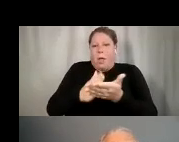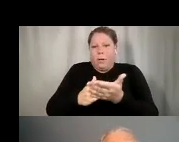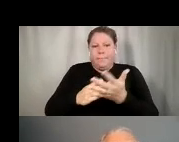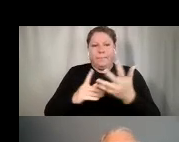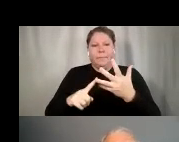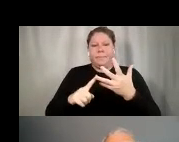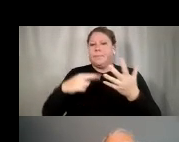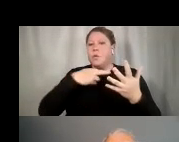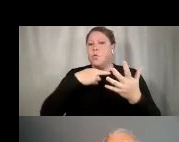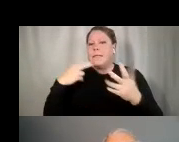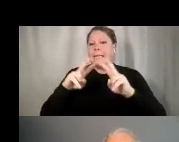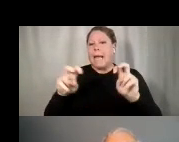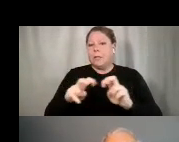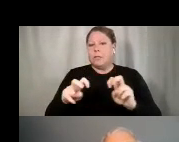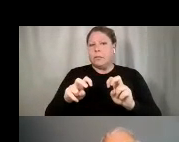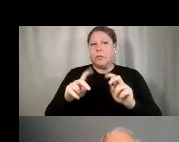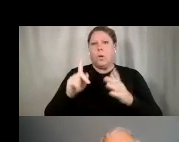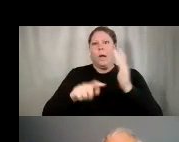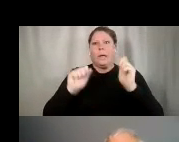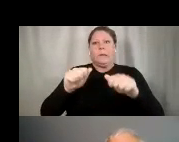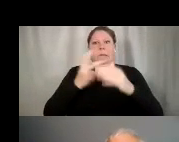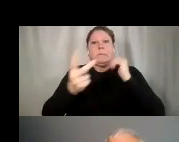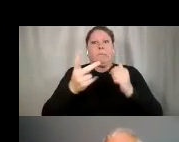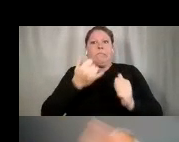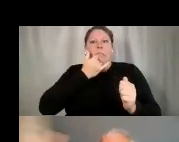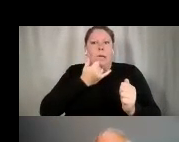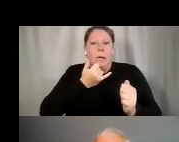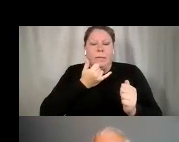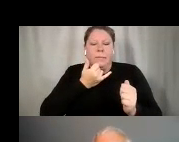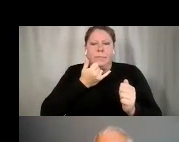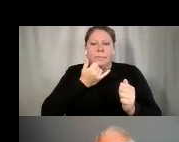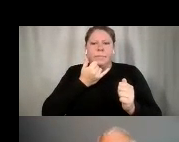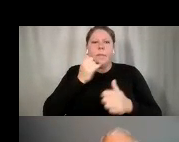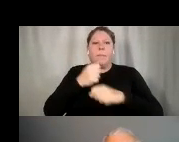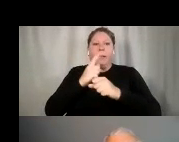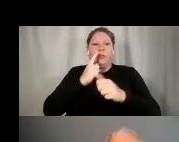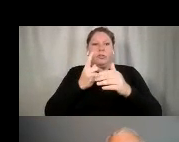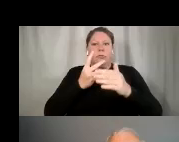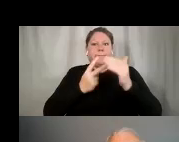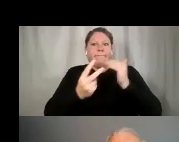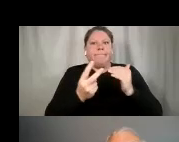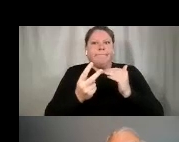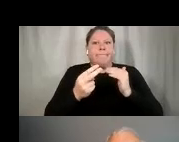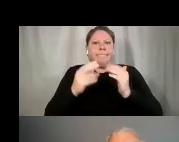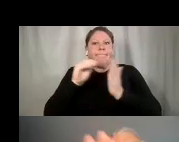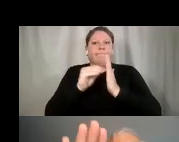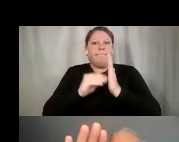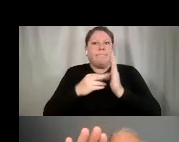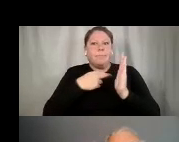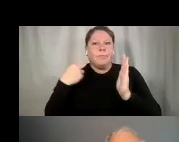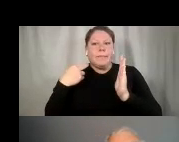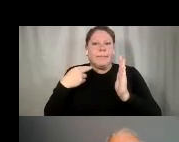risk analysis, being able to take us to be able to look before we start to figure out what we can do wrong